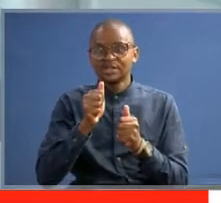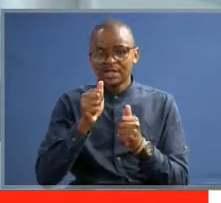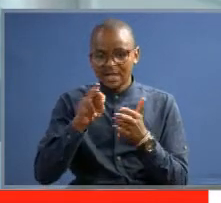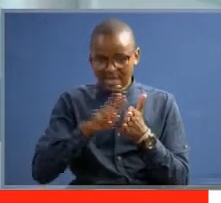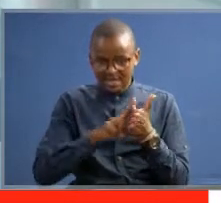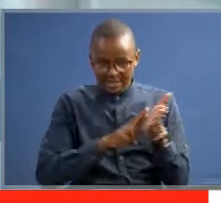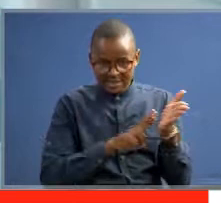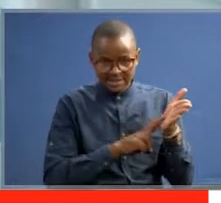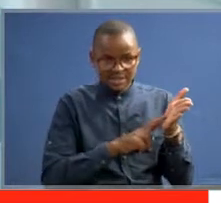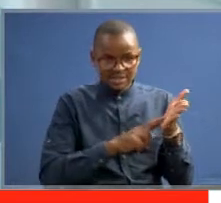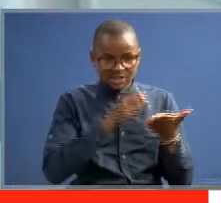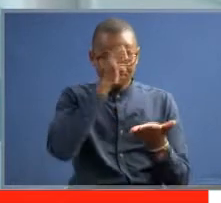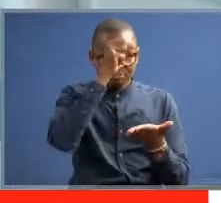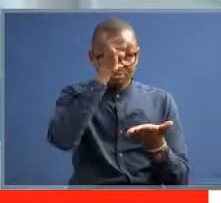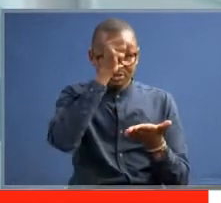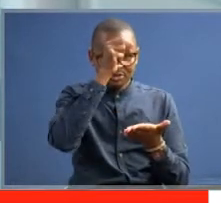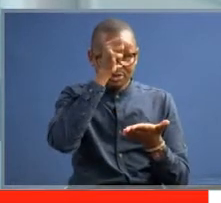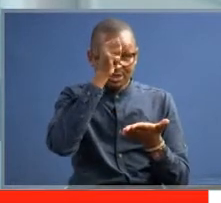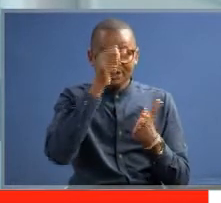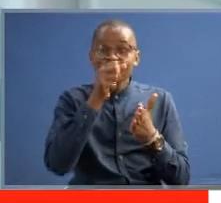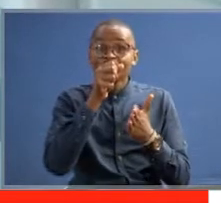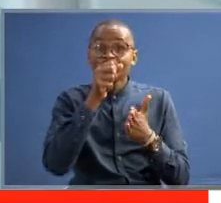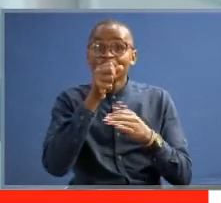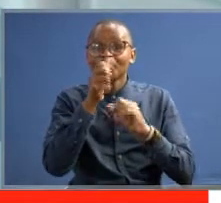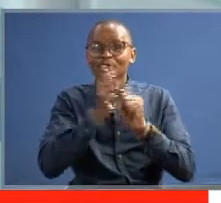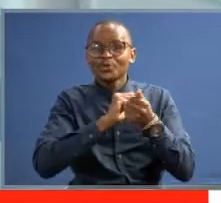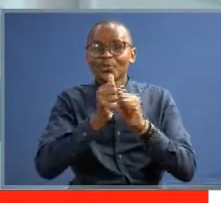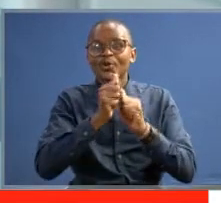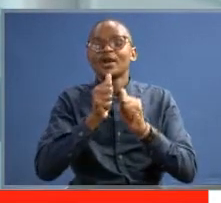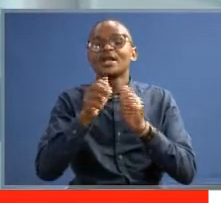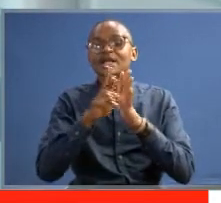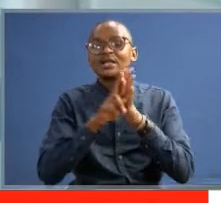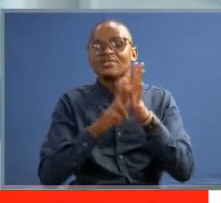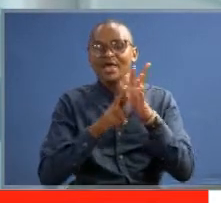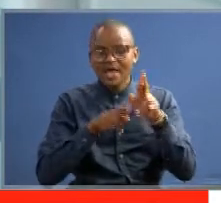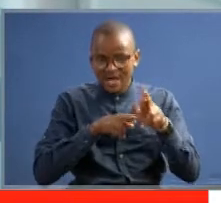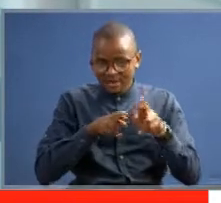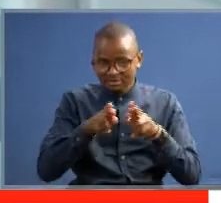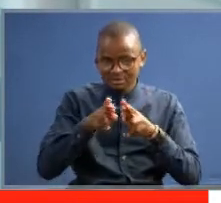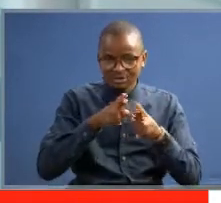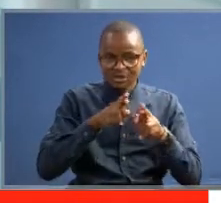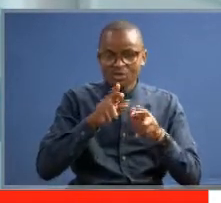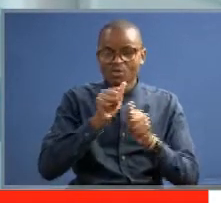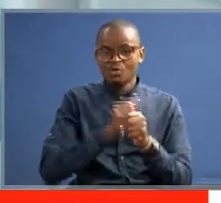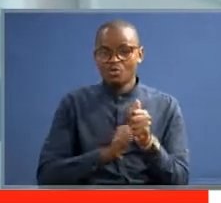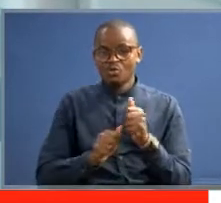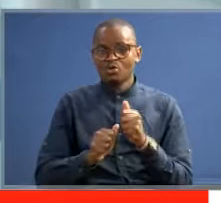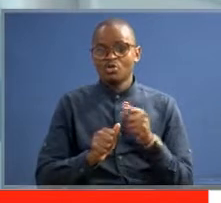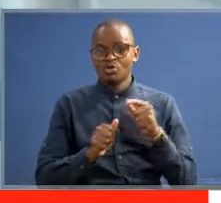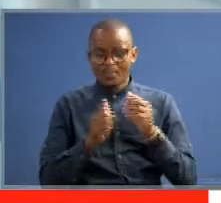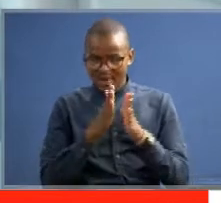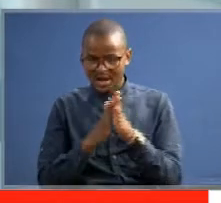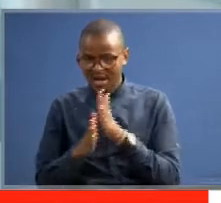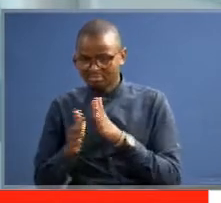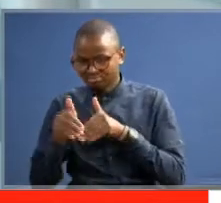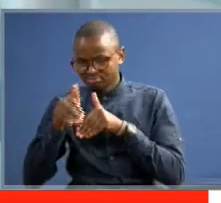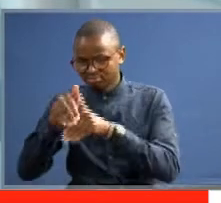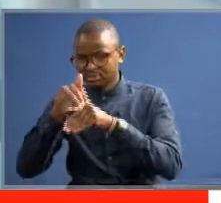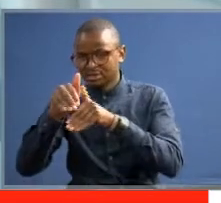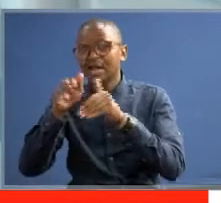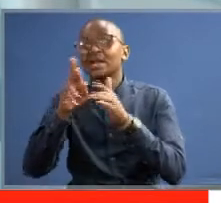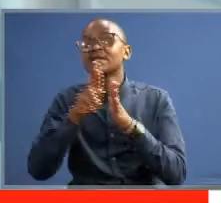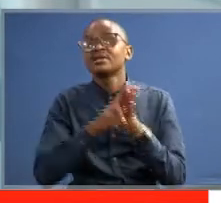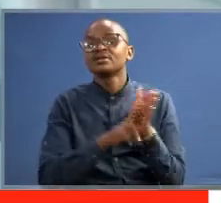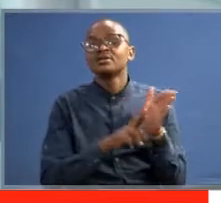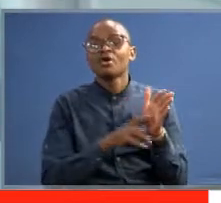sports organization. Now, the challenge we are having is that the rules and regulations which were put to guide the